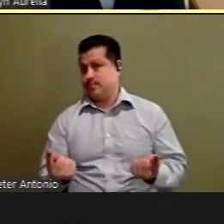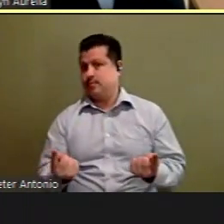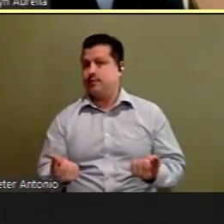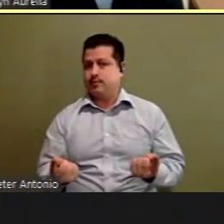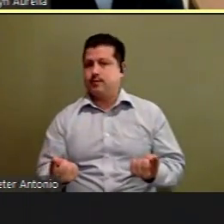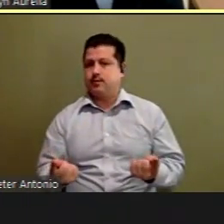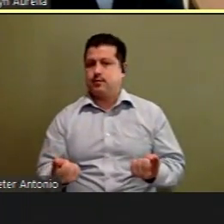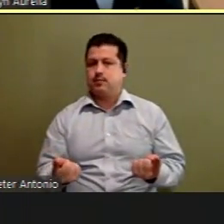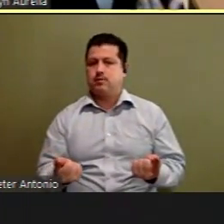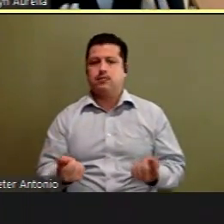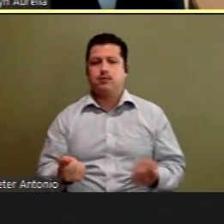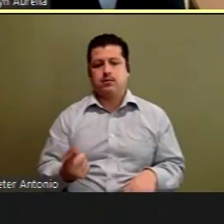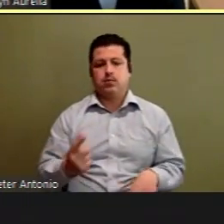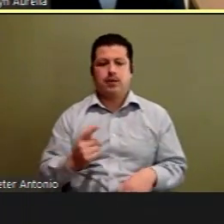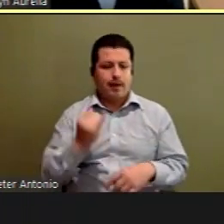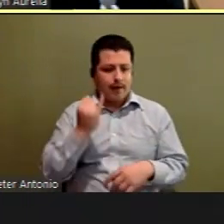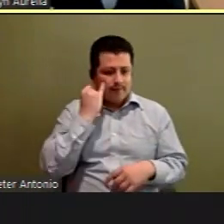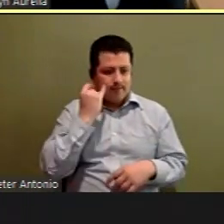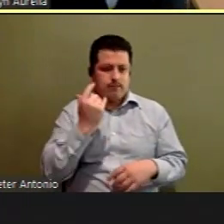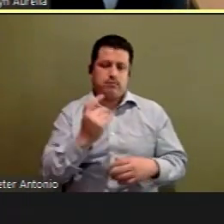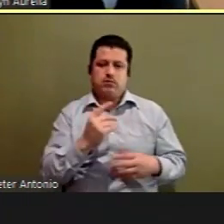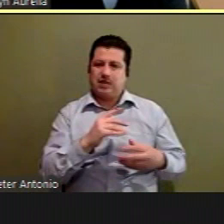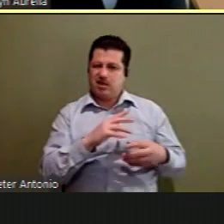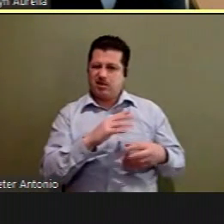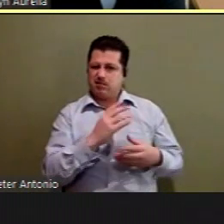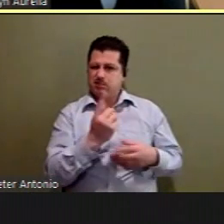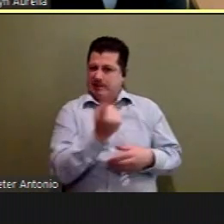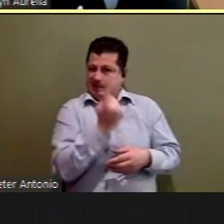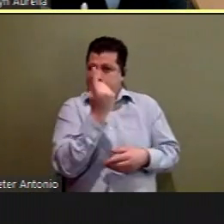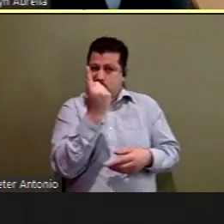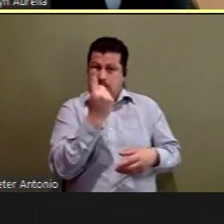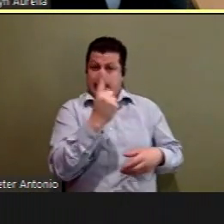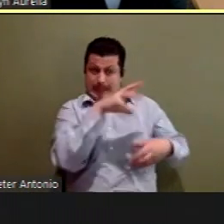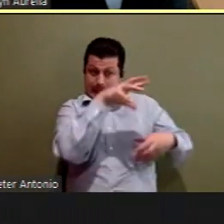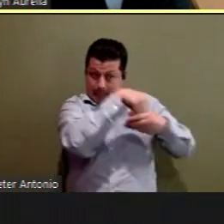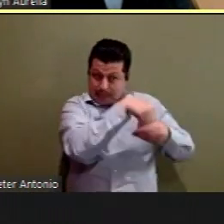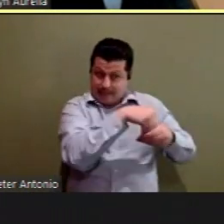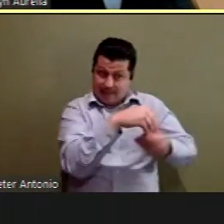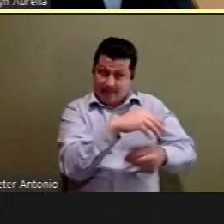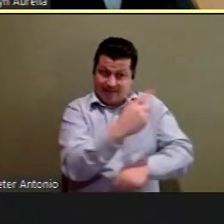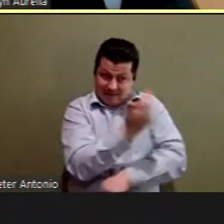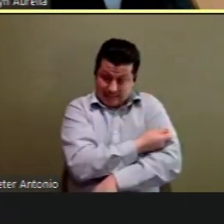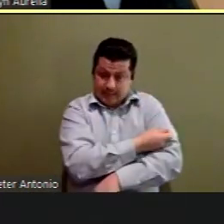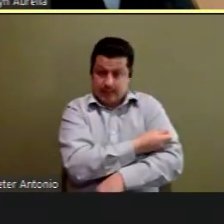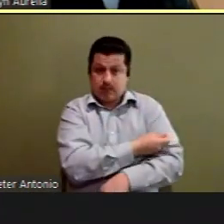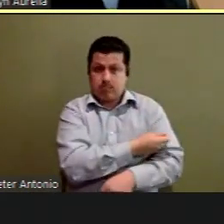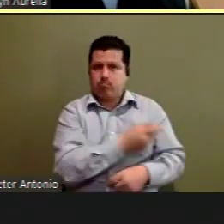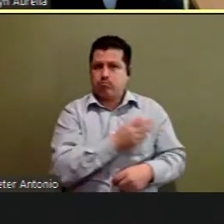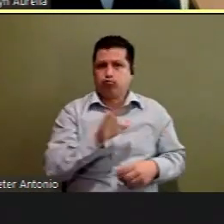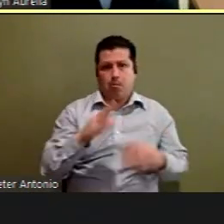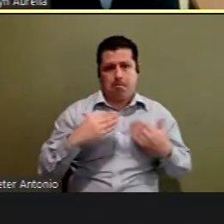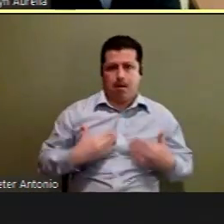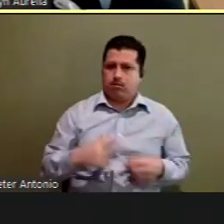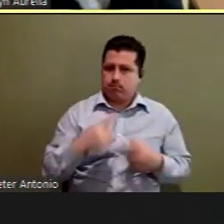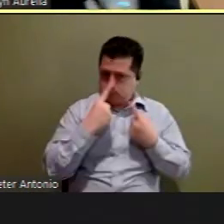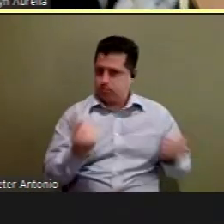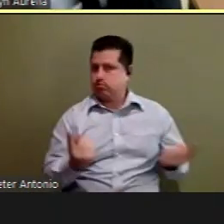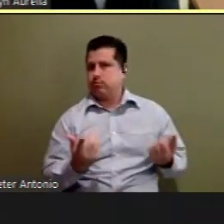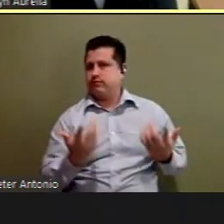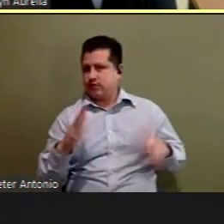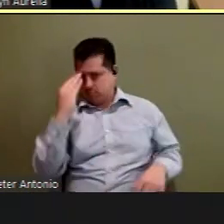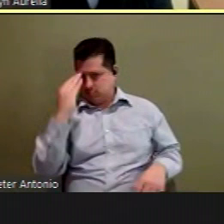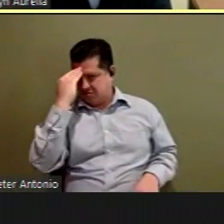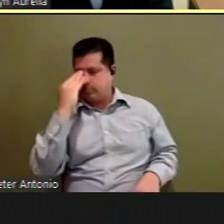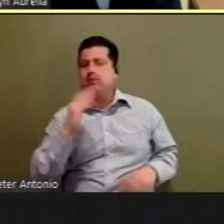to an ingredient in the vaccine. And you would know that because you've had an allergic reaction to something like the flu vaccine before. These people in